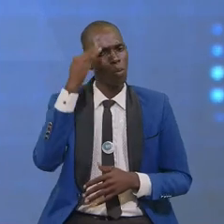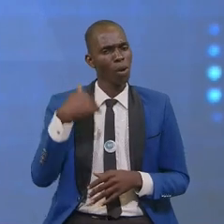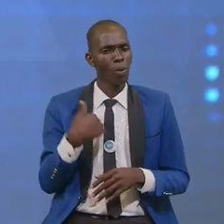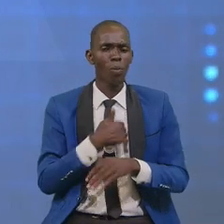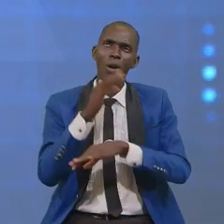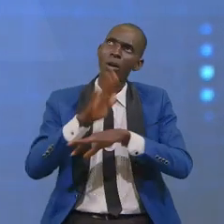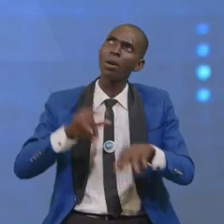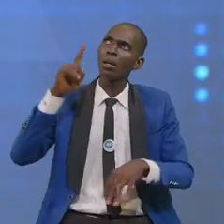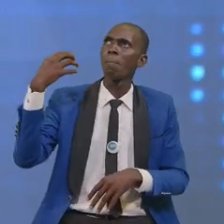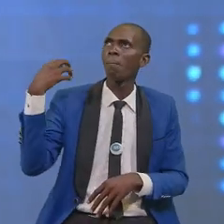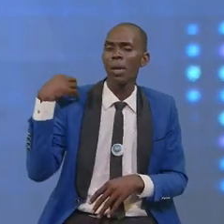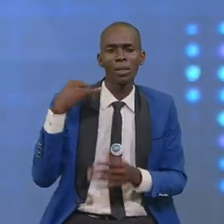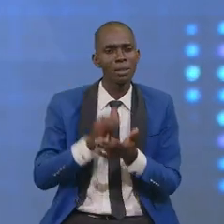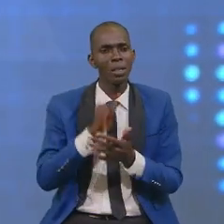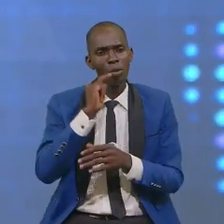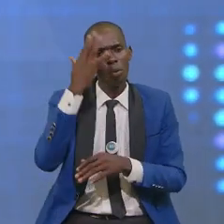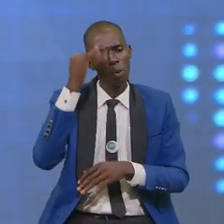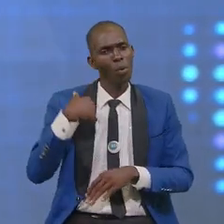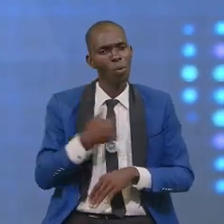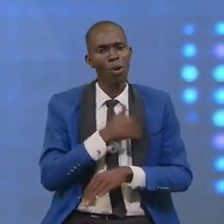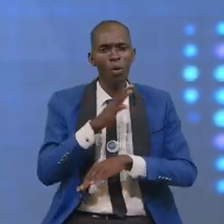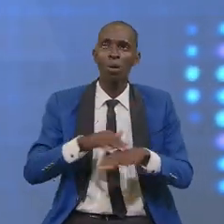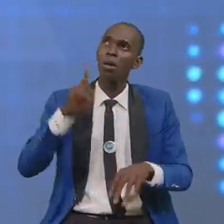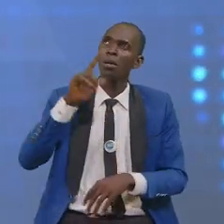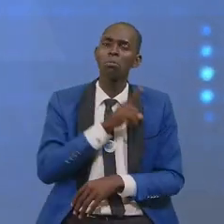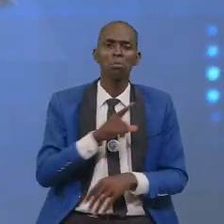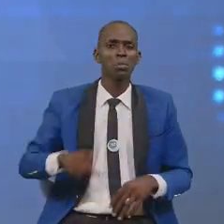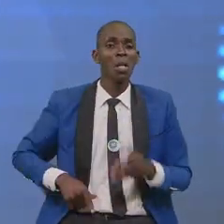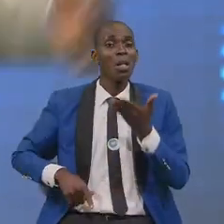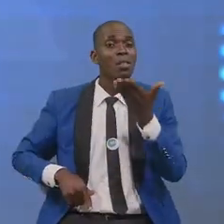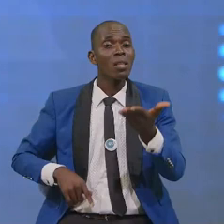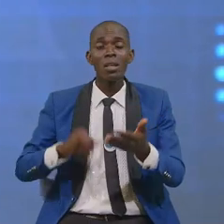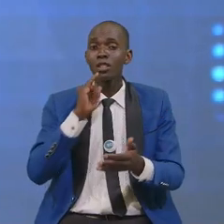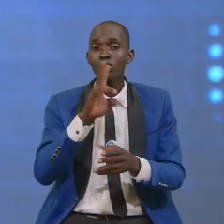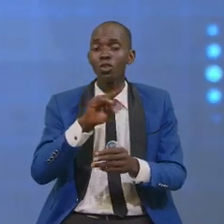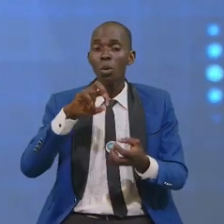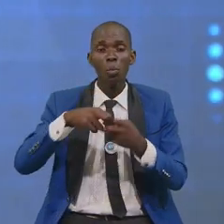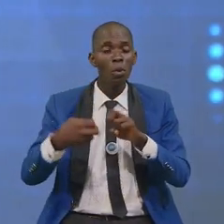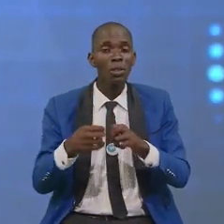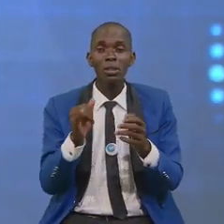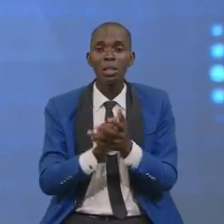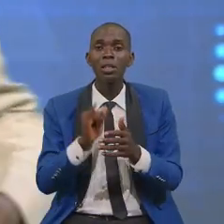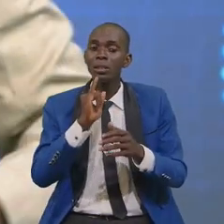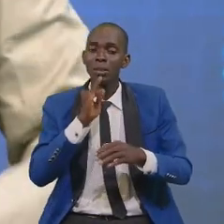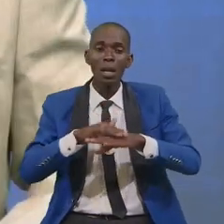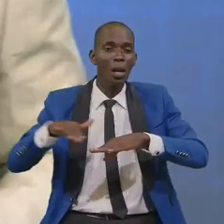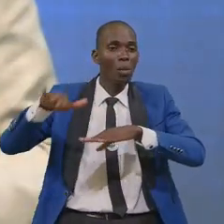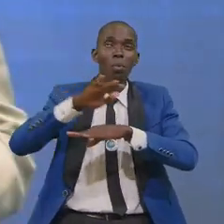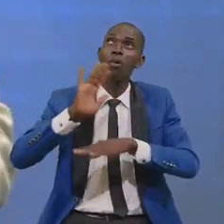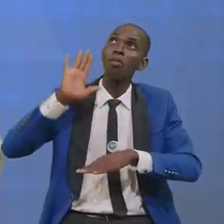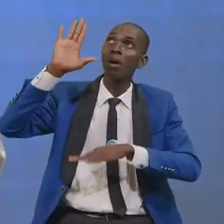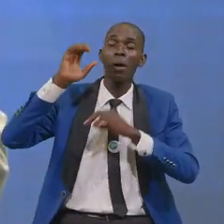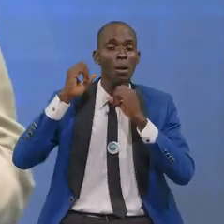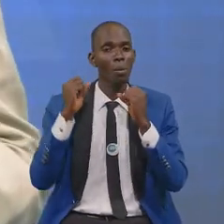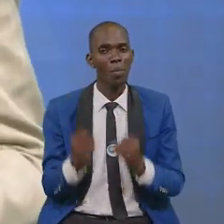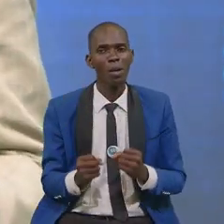why we call him Lord. There is no problem that goes beyond his power. He said,